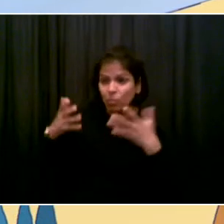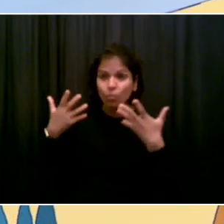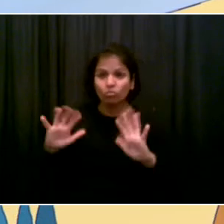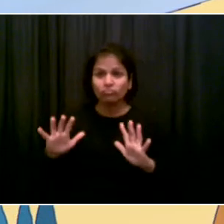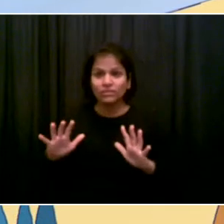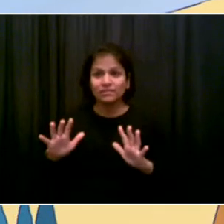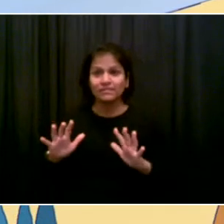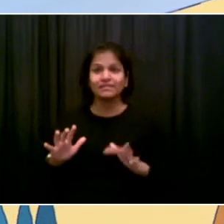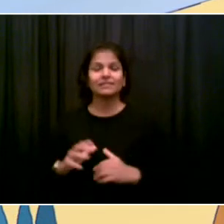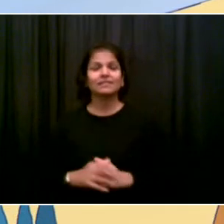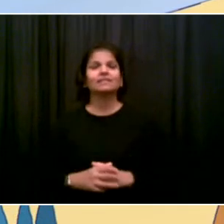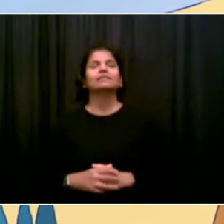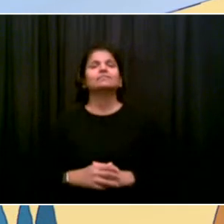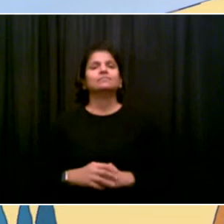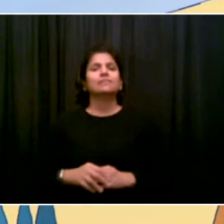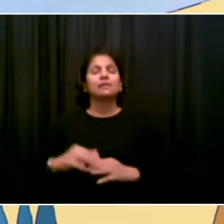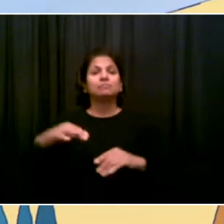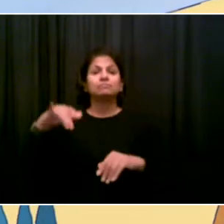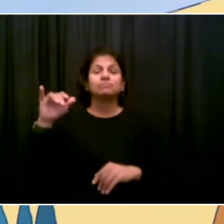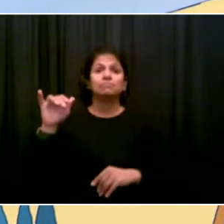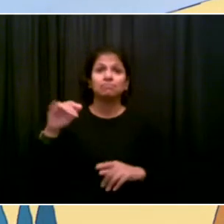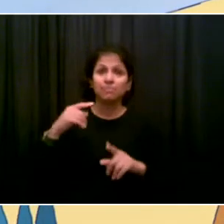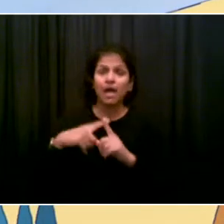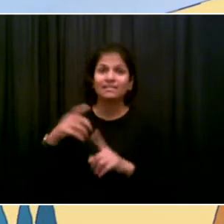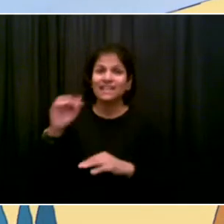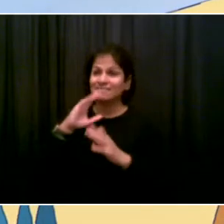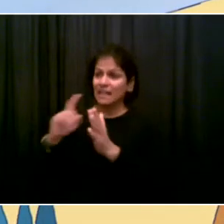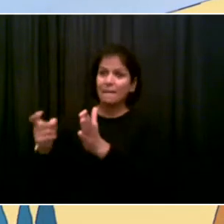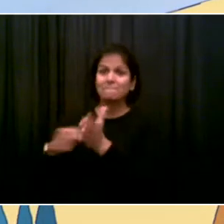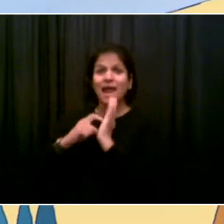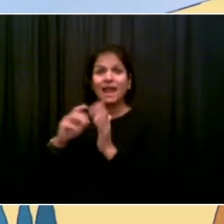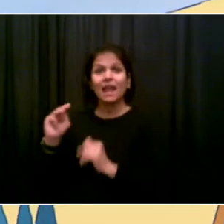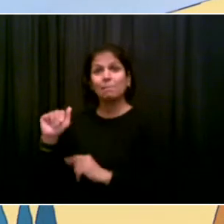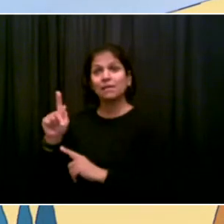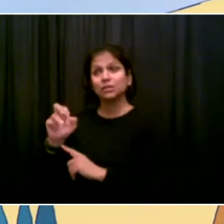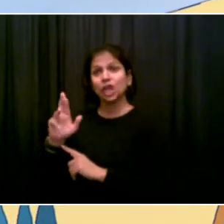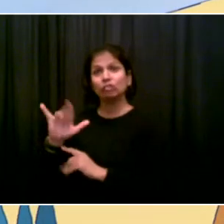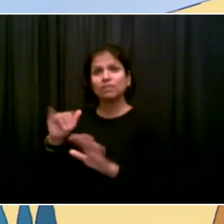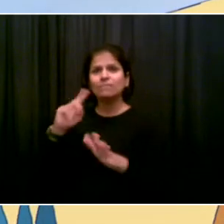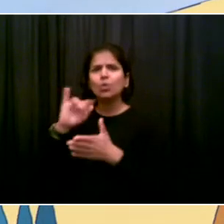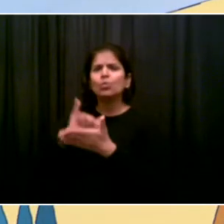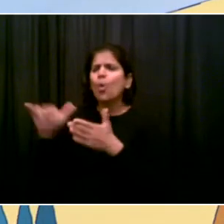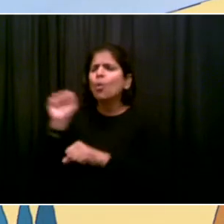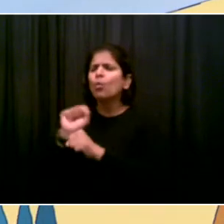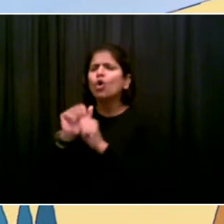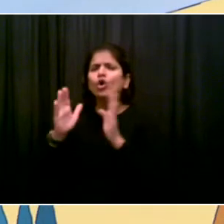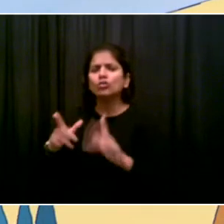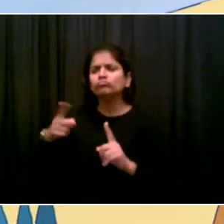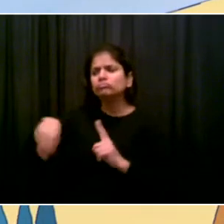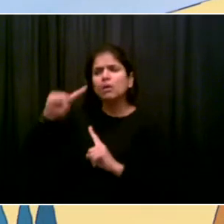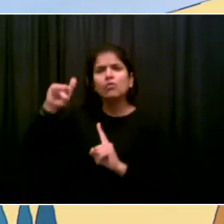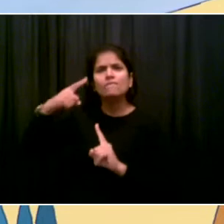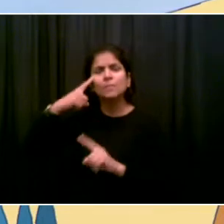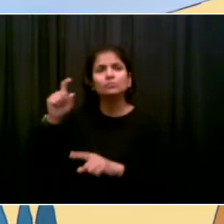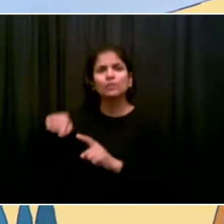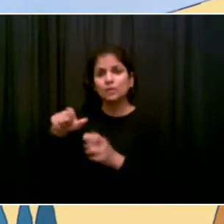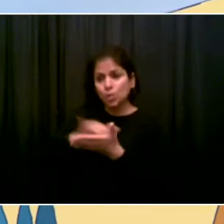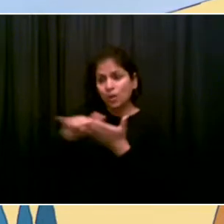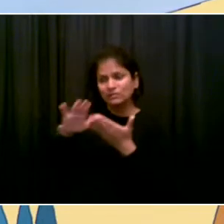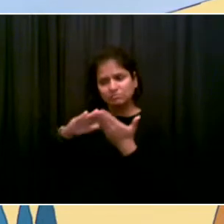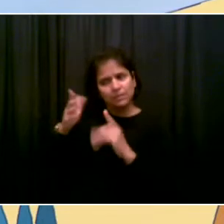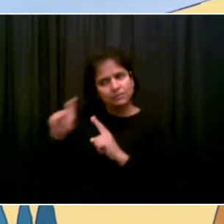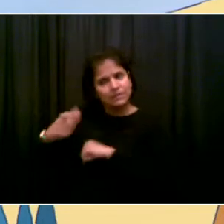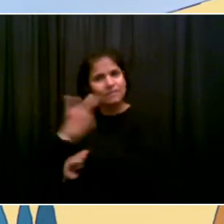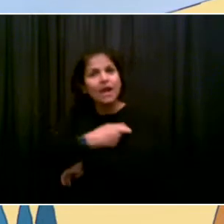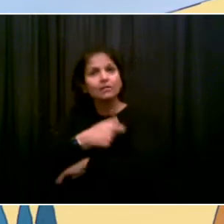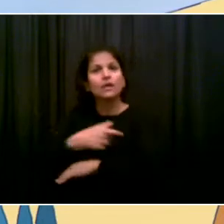our mandates reaching more and more of our public employees, more and more New Yorkers, the incentives, and obviously now the heavy focus on the boosters. It's